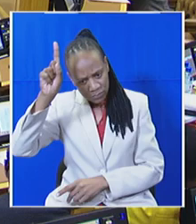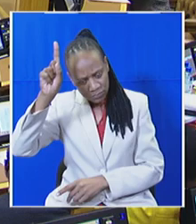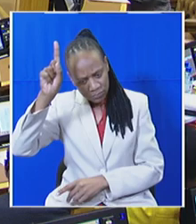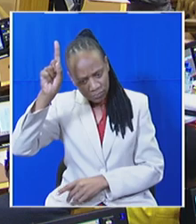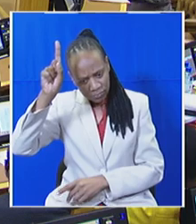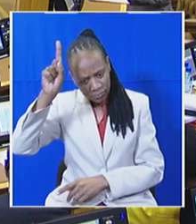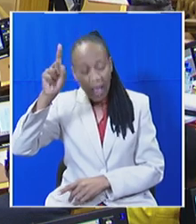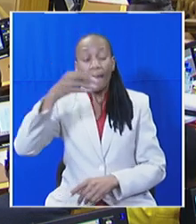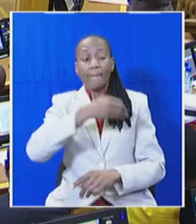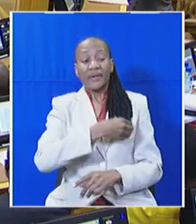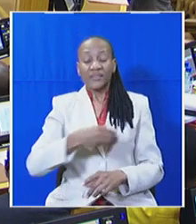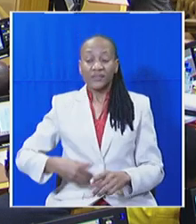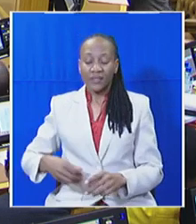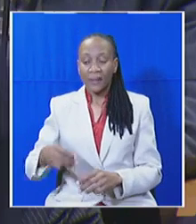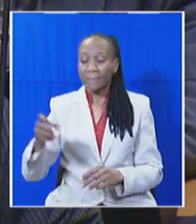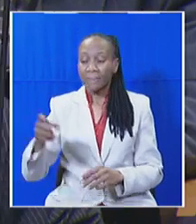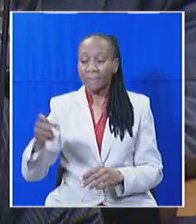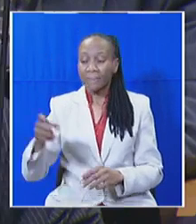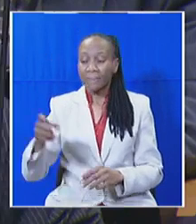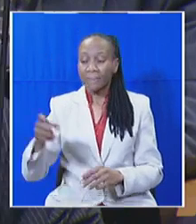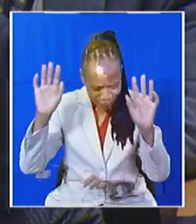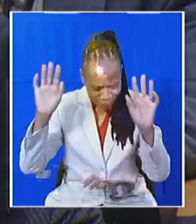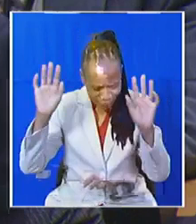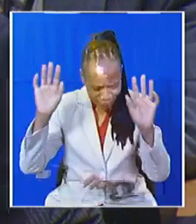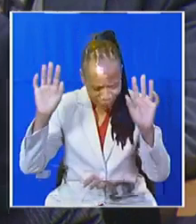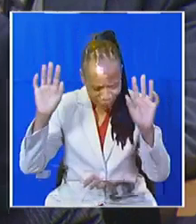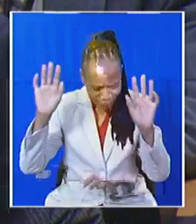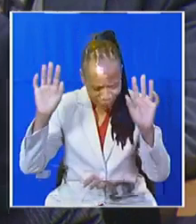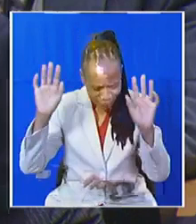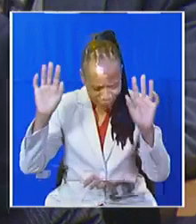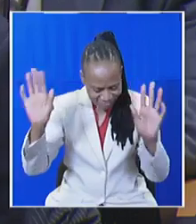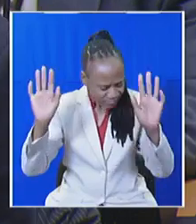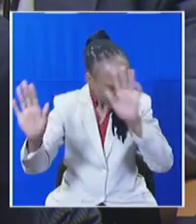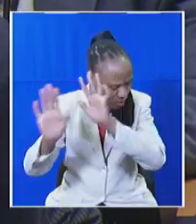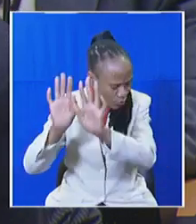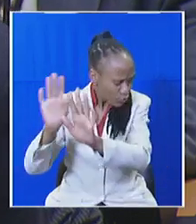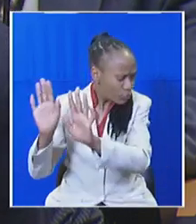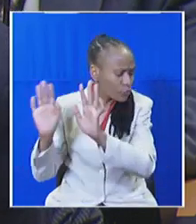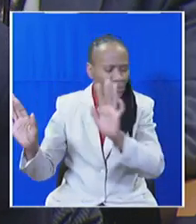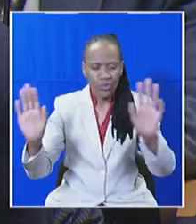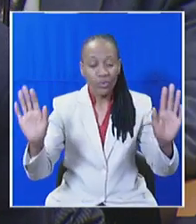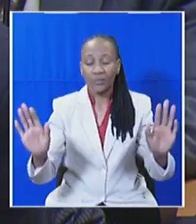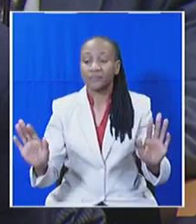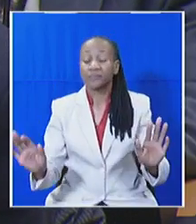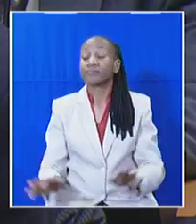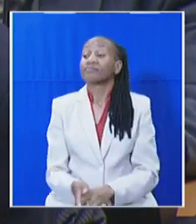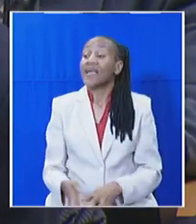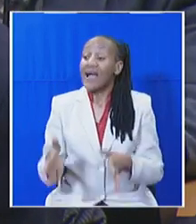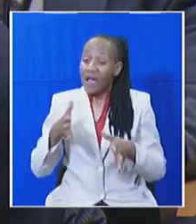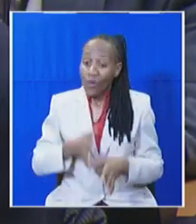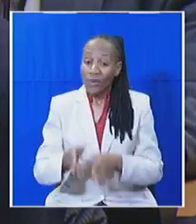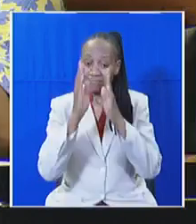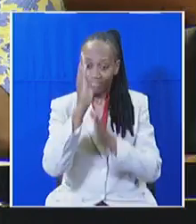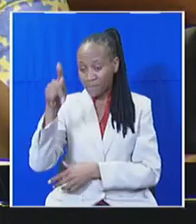No. Honorable Speaker, cannot. No. Can we can't allow, happen like that. can I allow the NFP